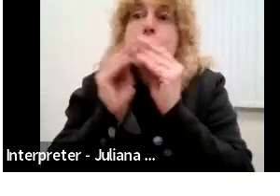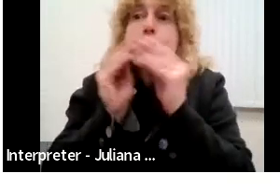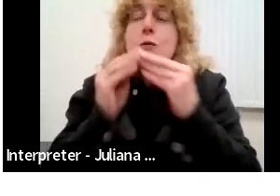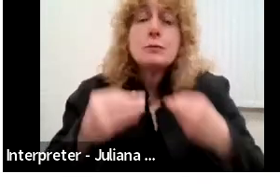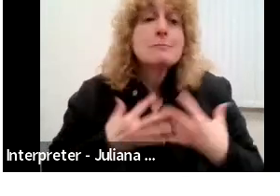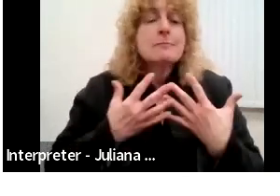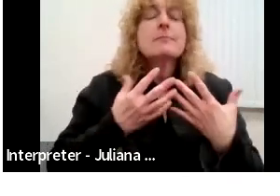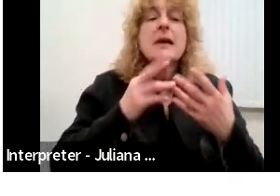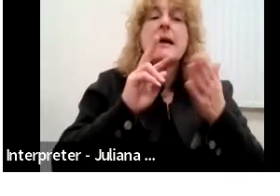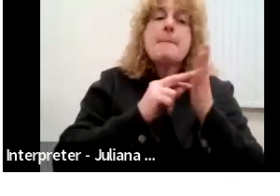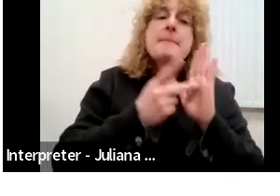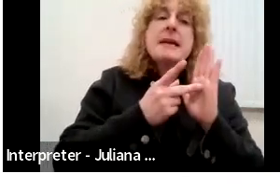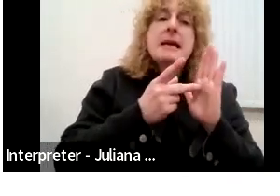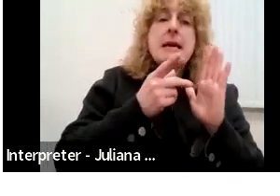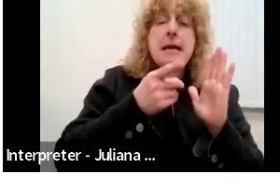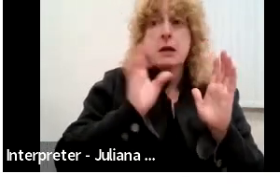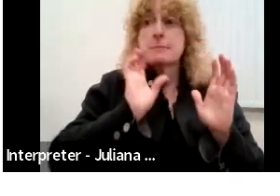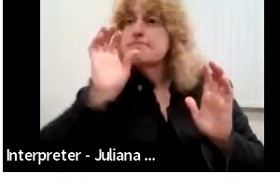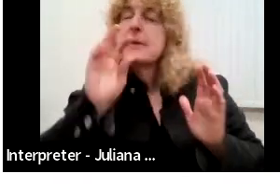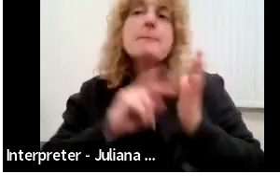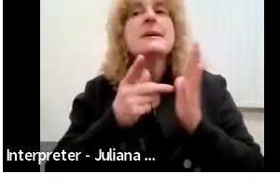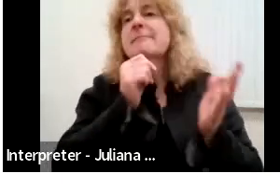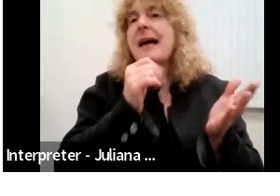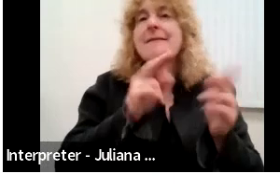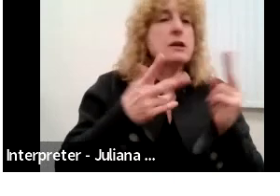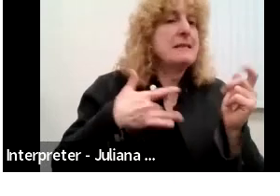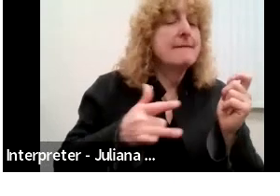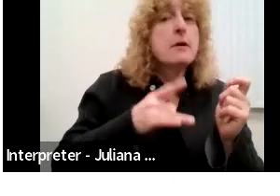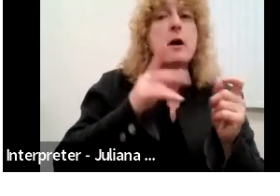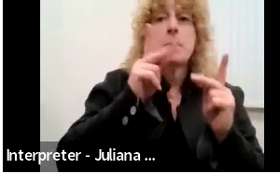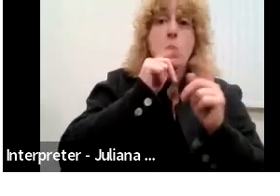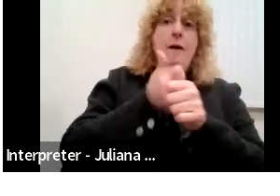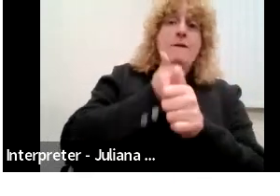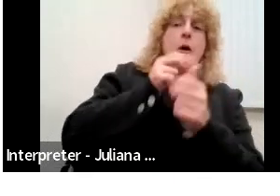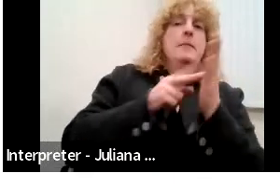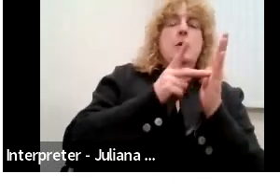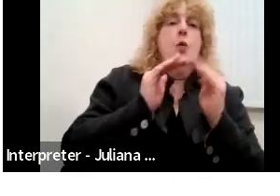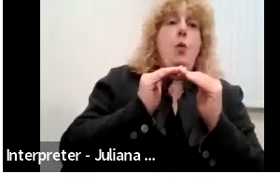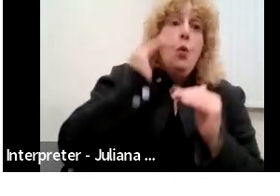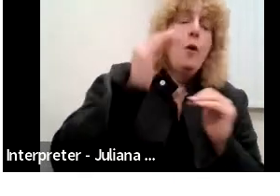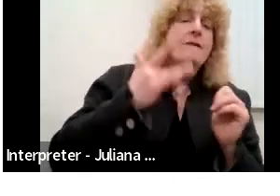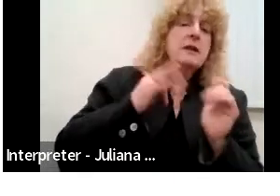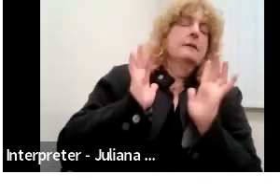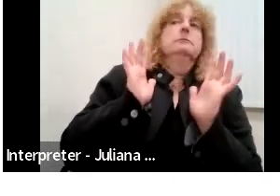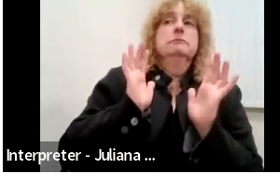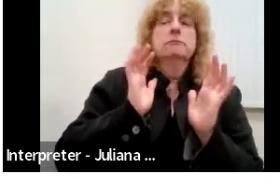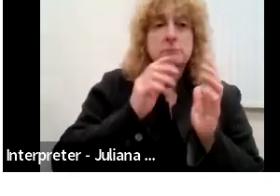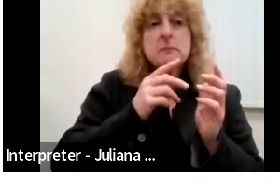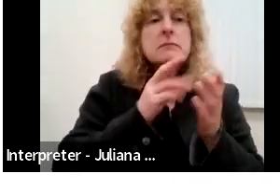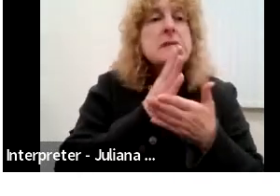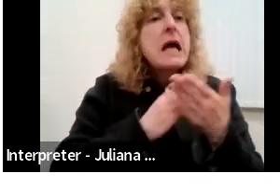undersensitive to sensory input, while sensory avoiders are oversensitive. So some may show a combination of